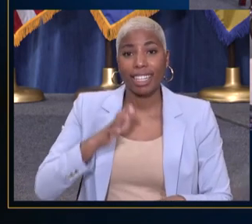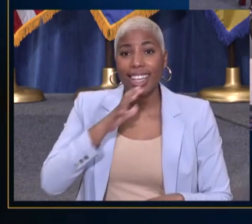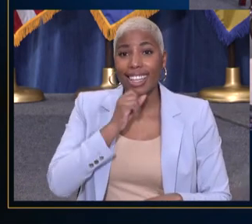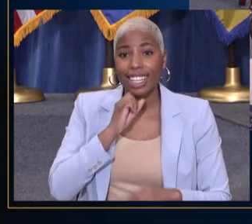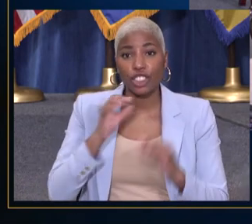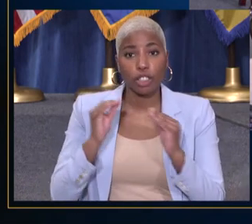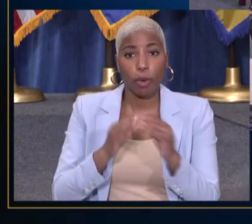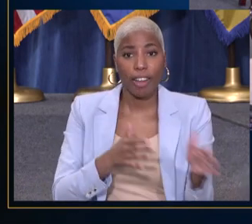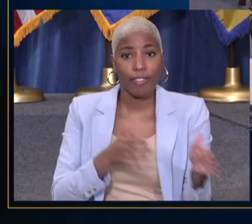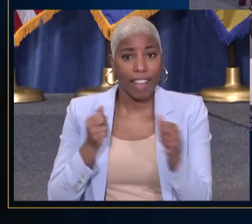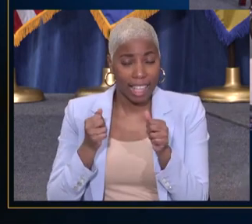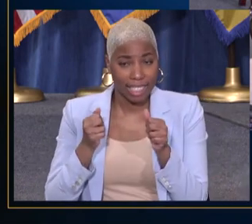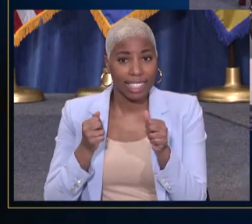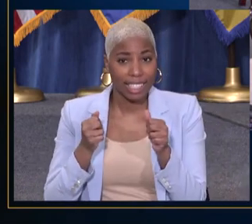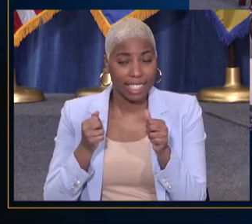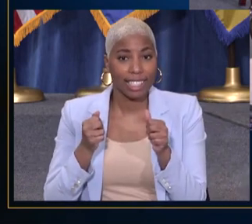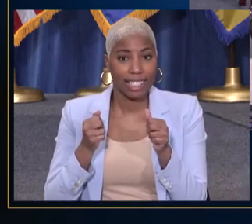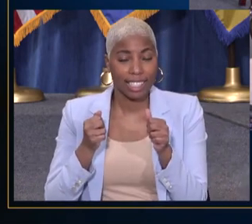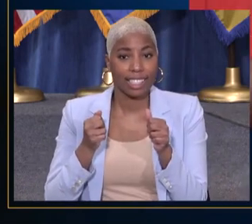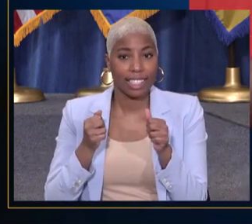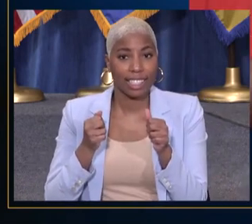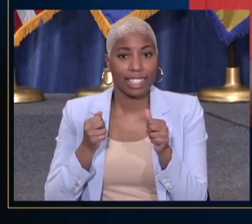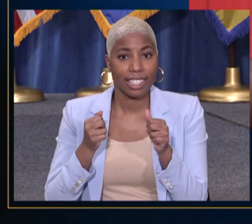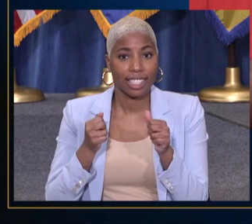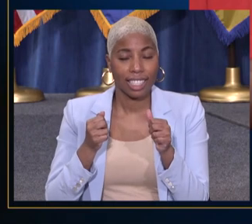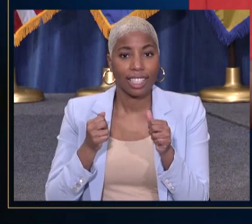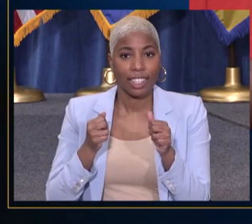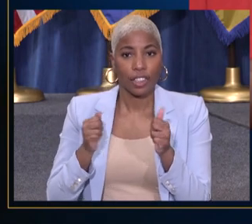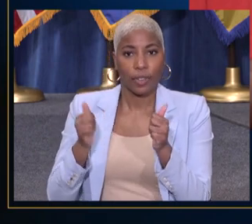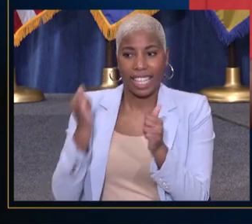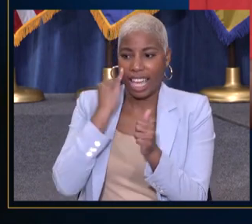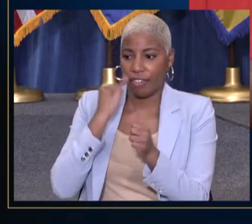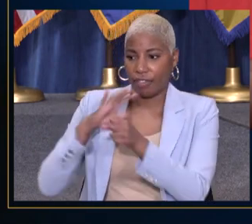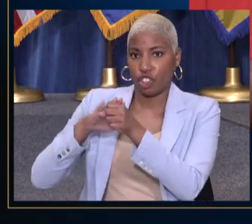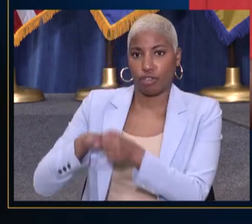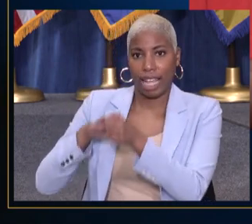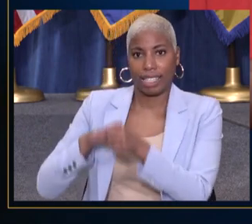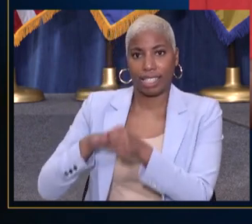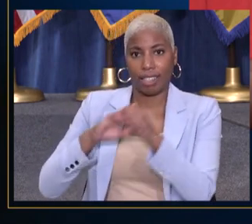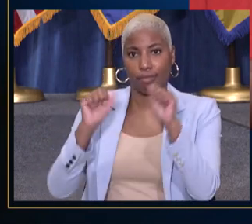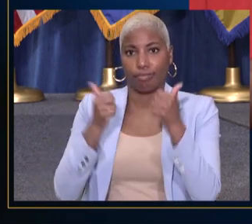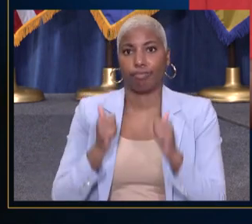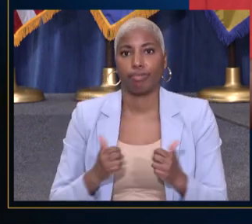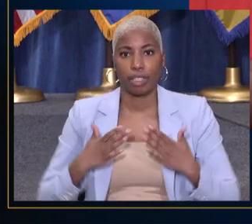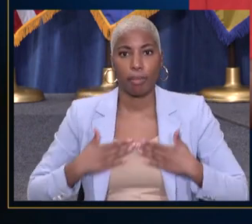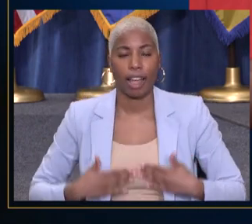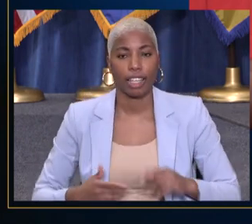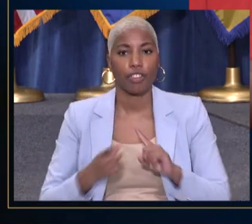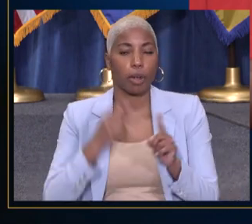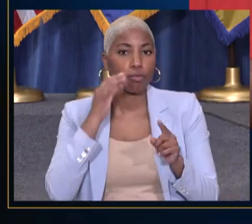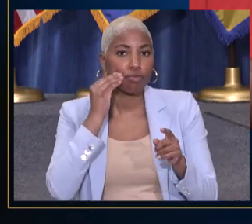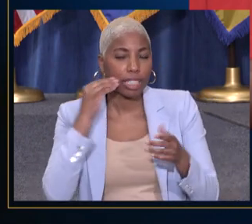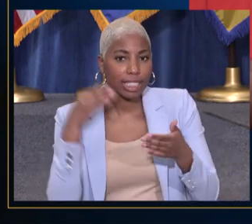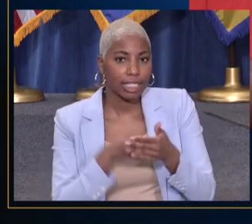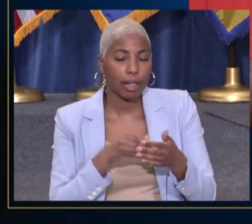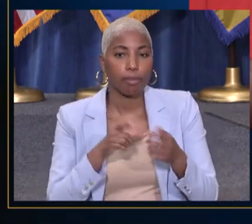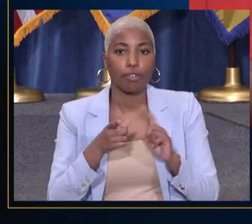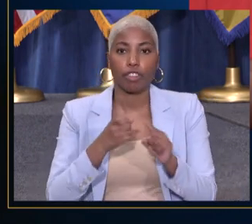more, are said to age more in weathering, right? Chronic stress from racism, from stress in the